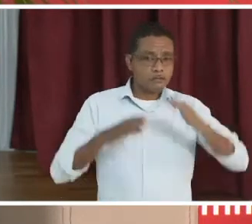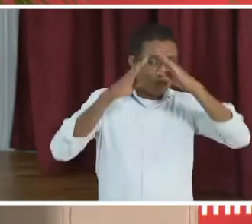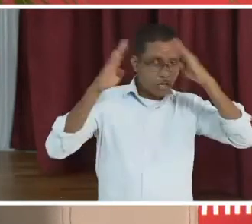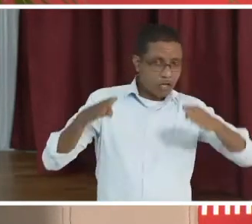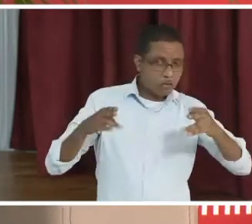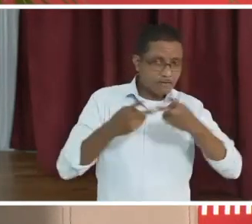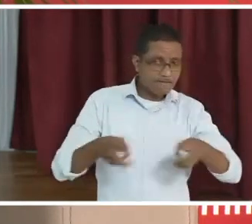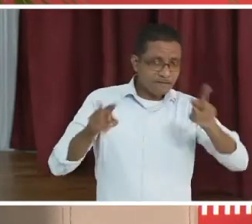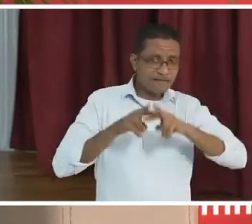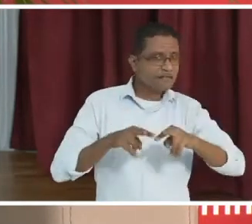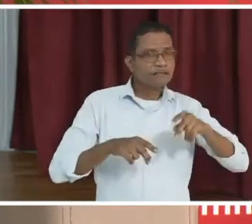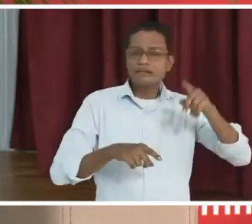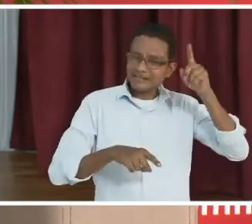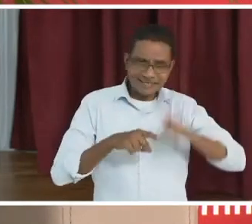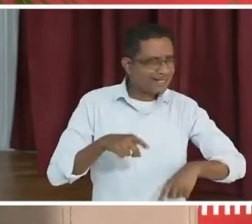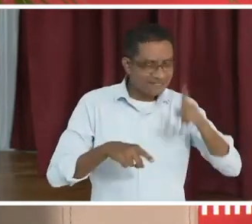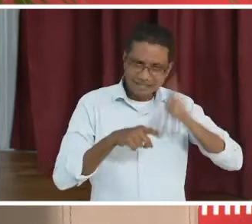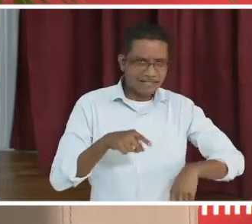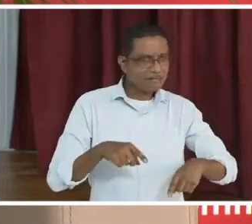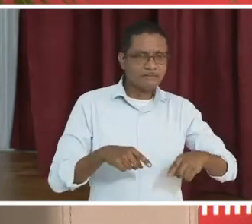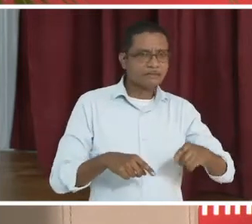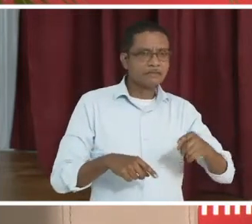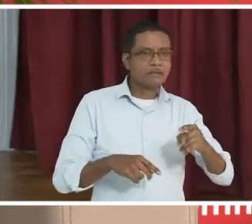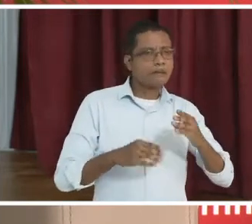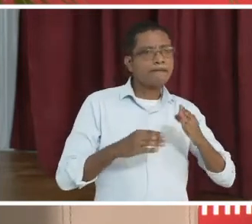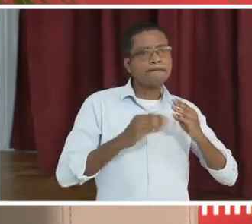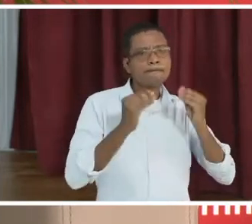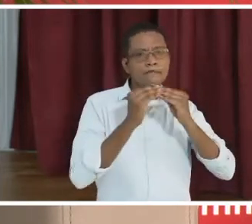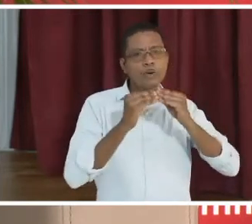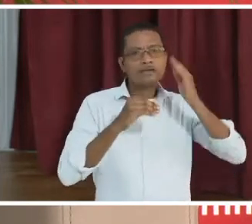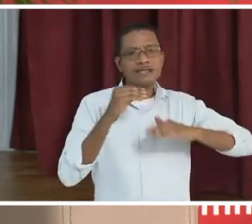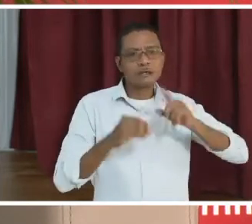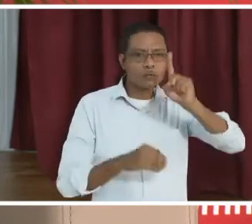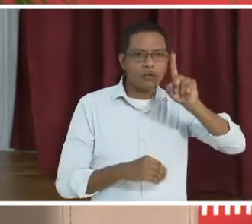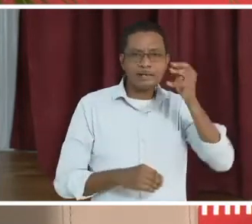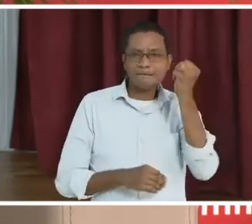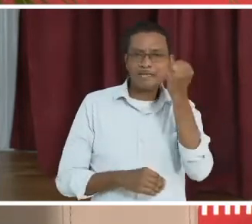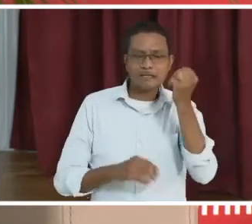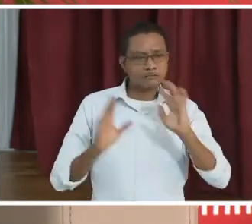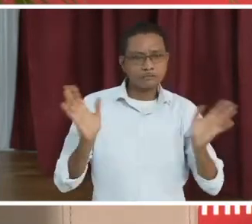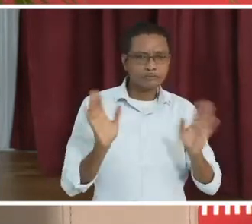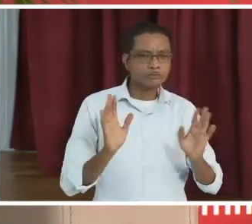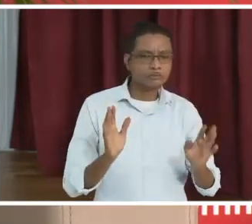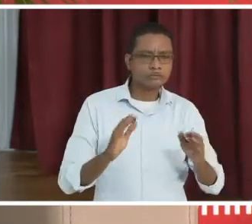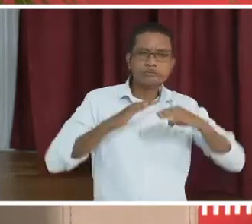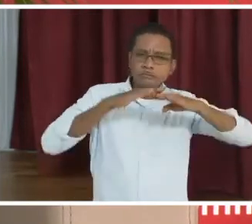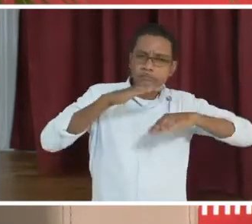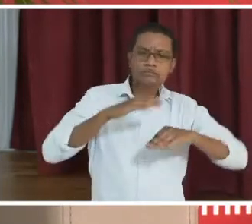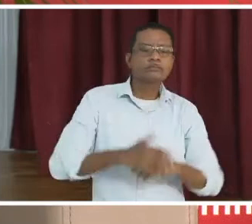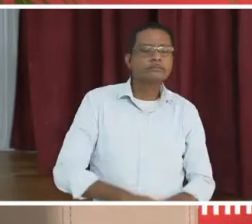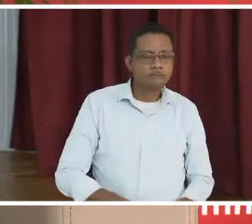be more than 1 million. Okay. Yeah? So that's the criteria for the 2% or 5% mortgage rate.